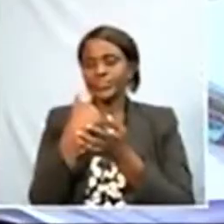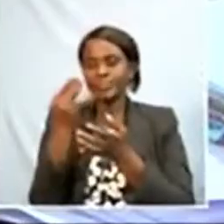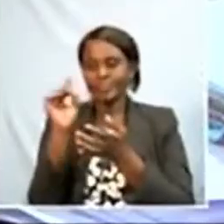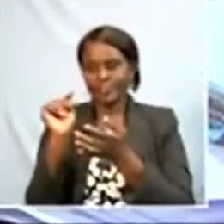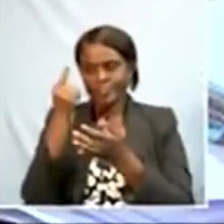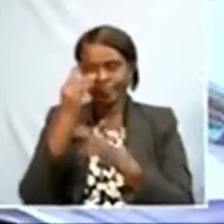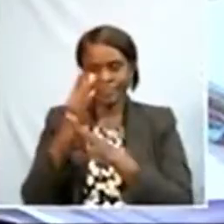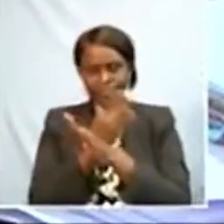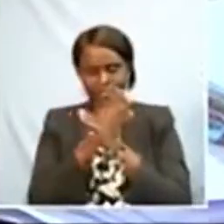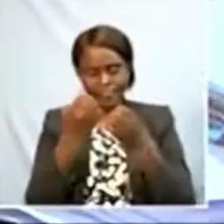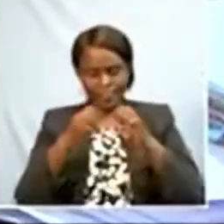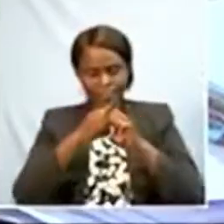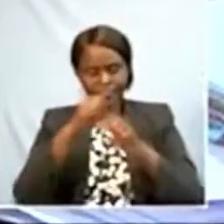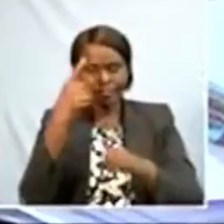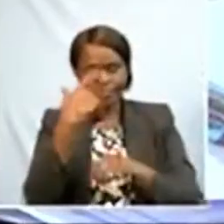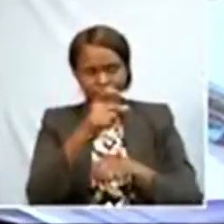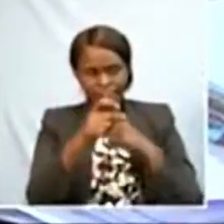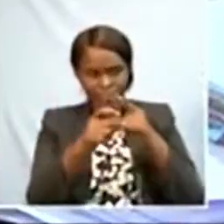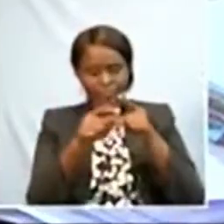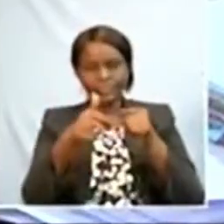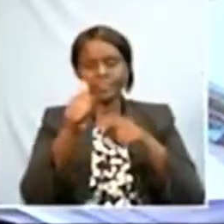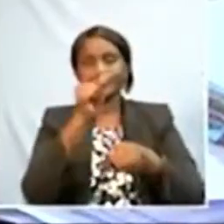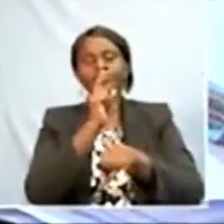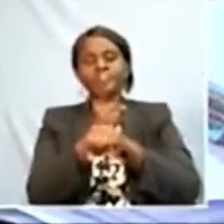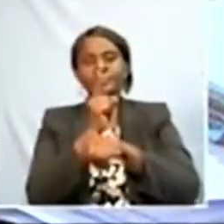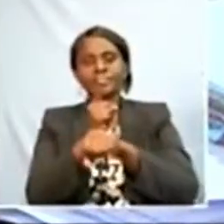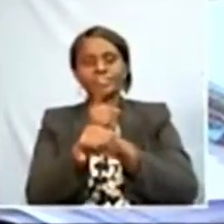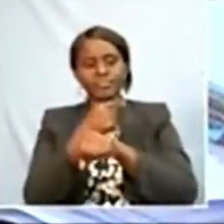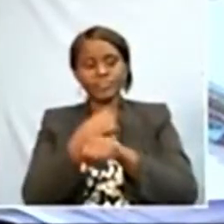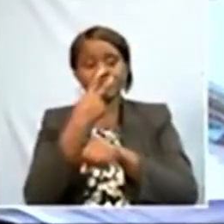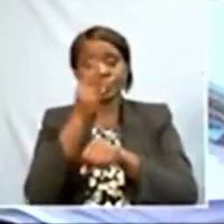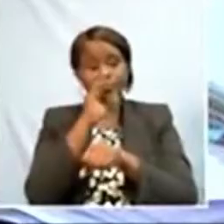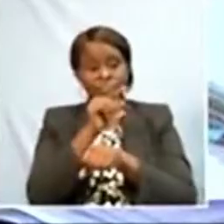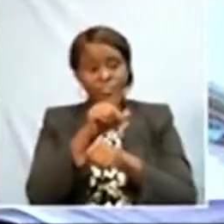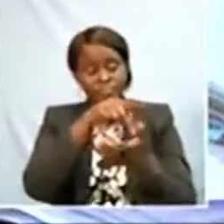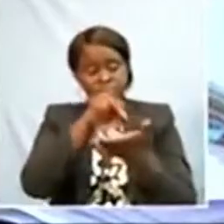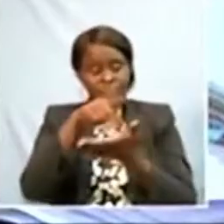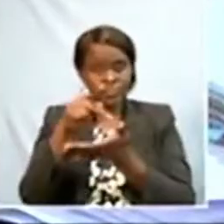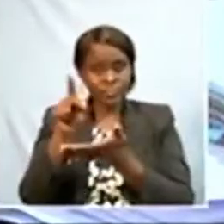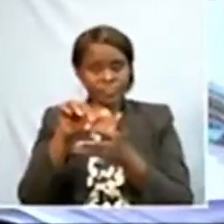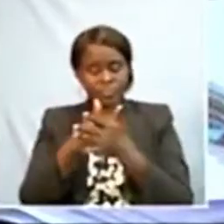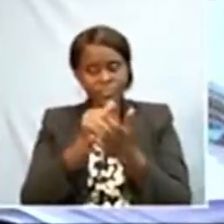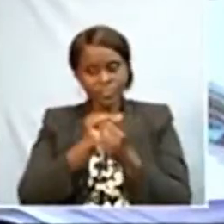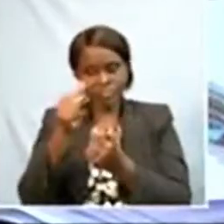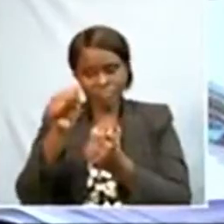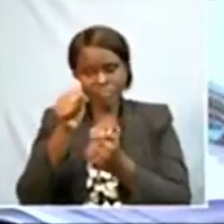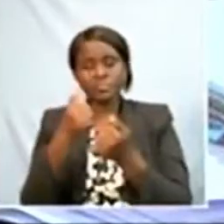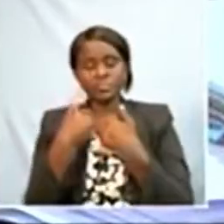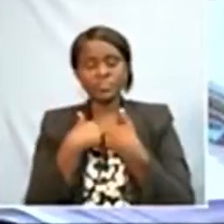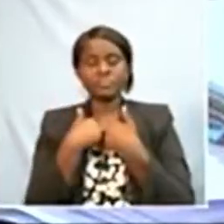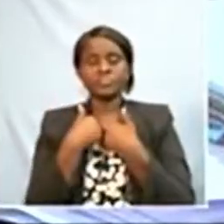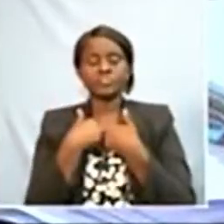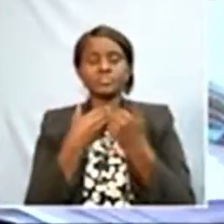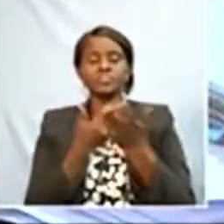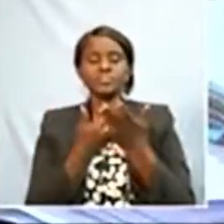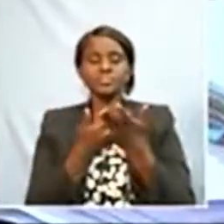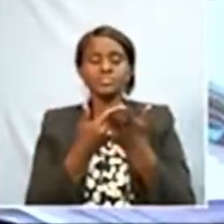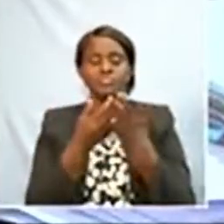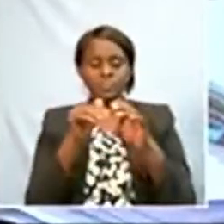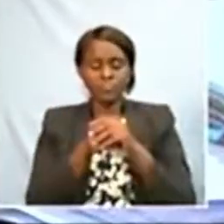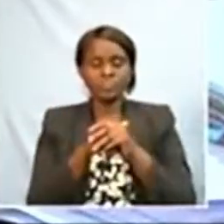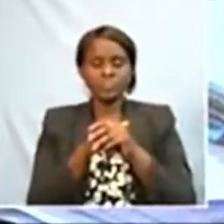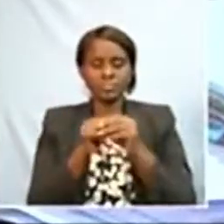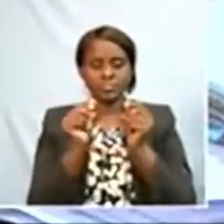first before even you charge, you caution. I've seen this payment. How far have we gone in terms